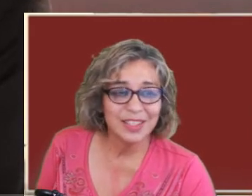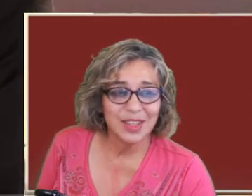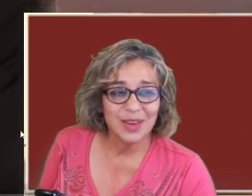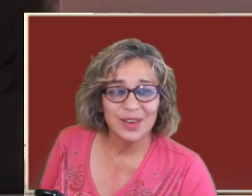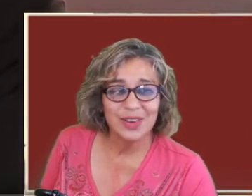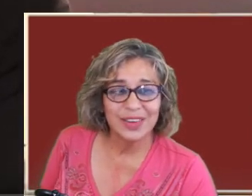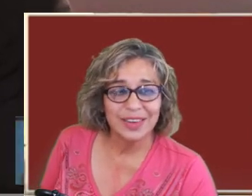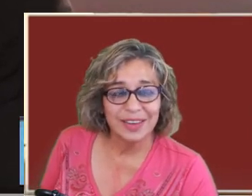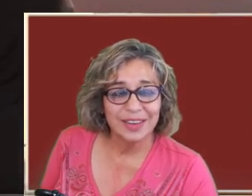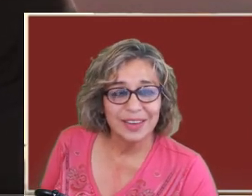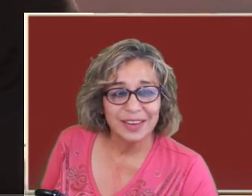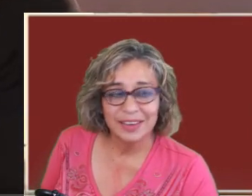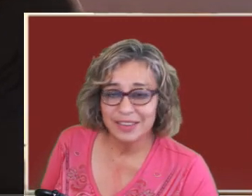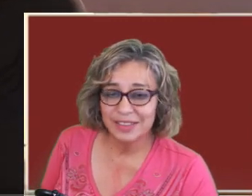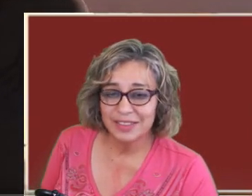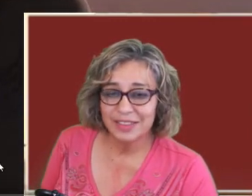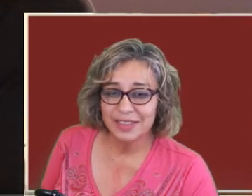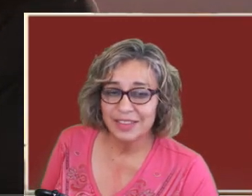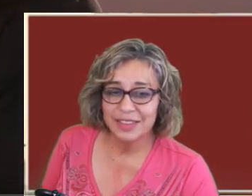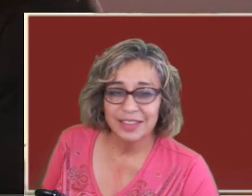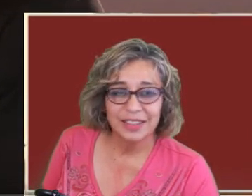And